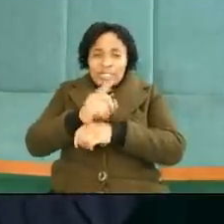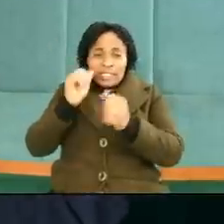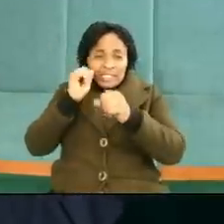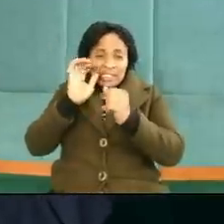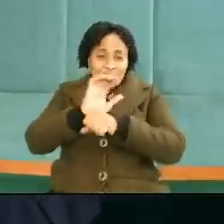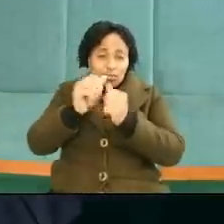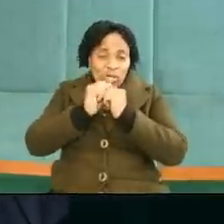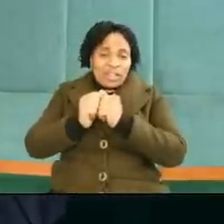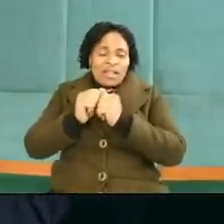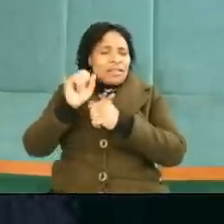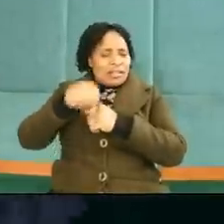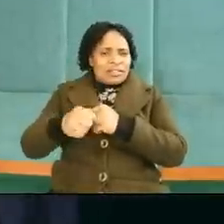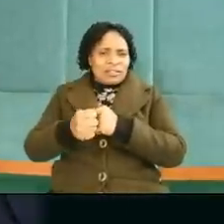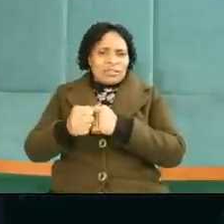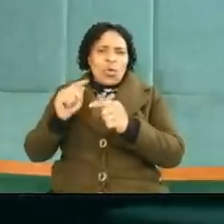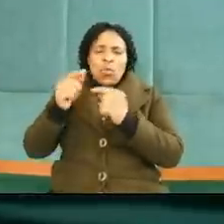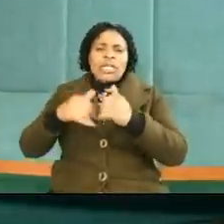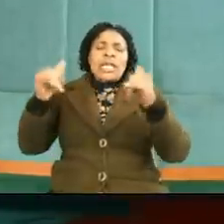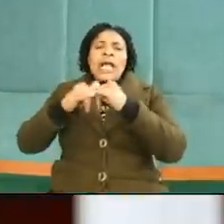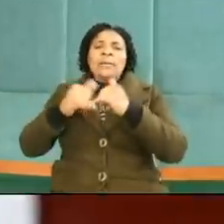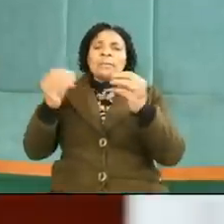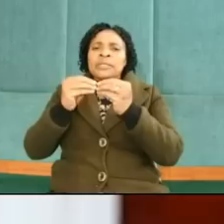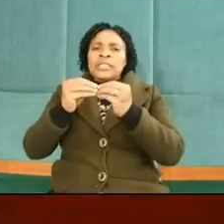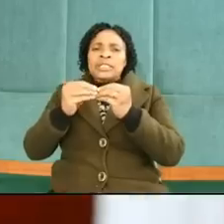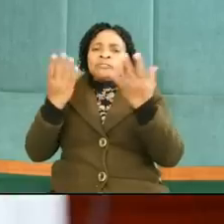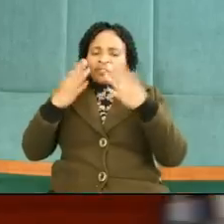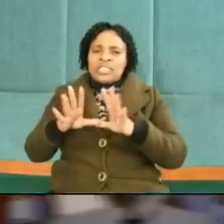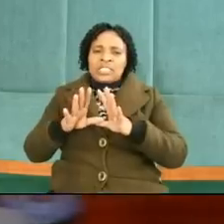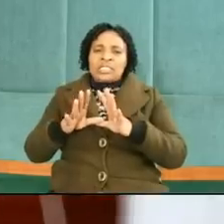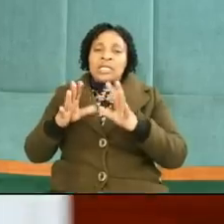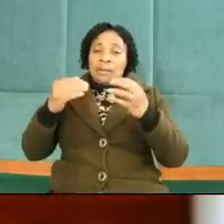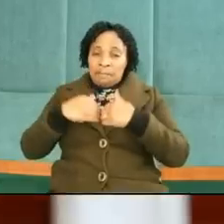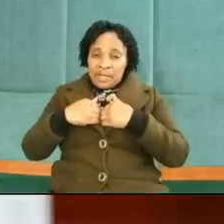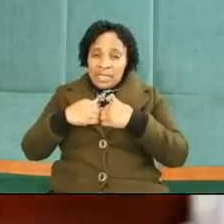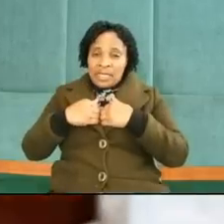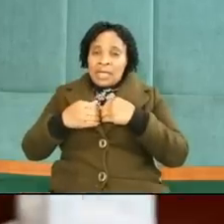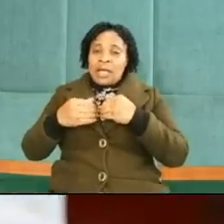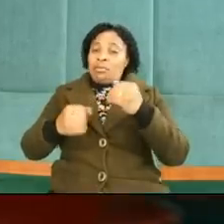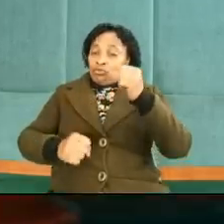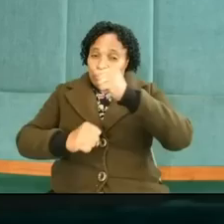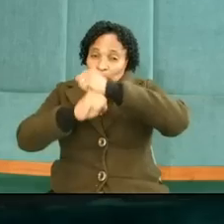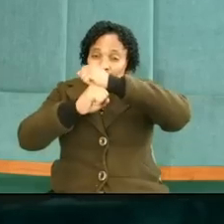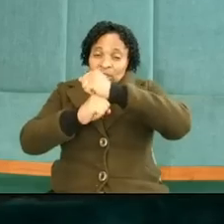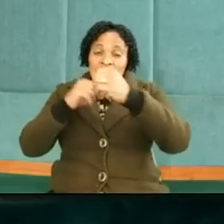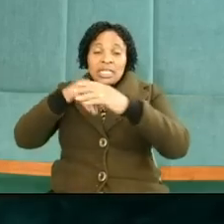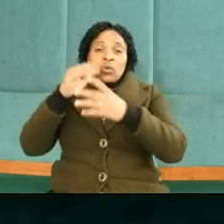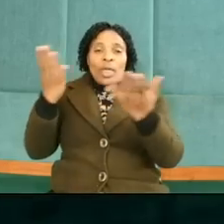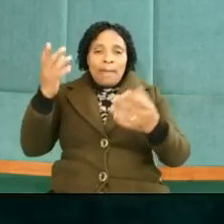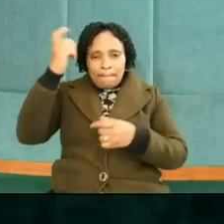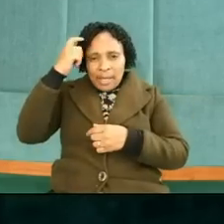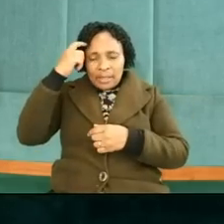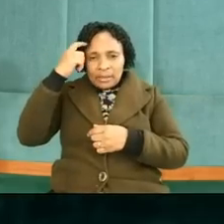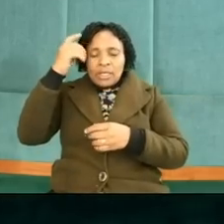with me? Yes. When camp meeting finished, I want that to be placed in the back of your mind. You plan to get married? Remember that. You